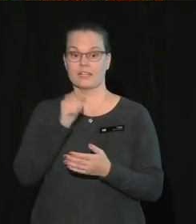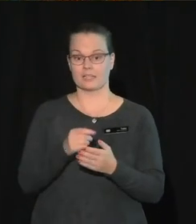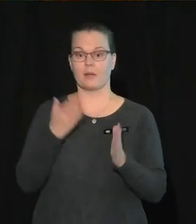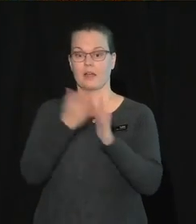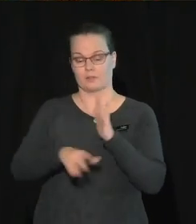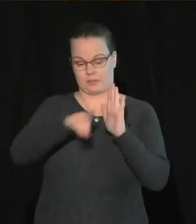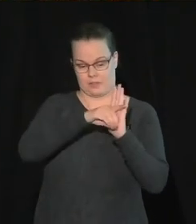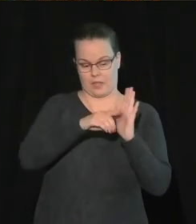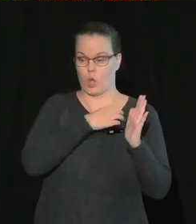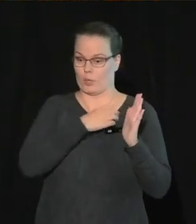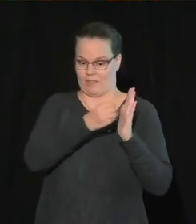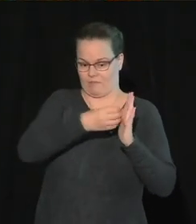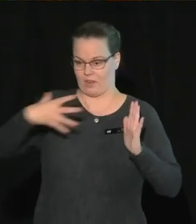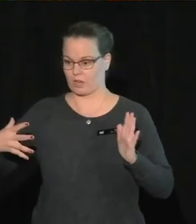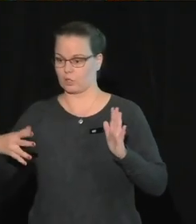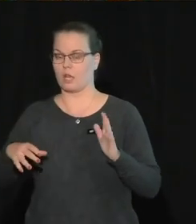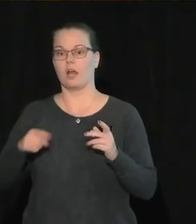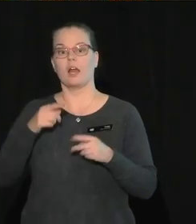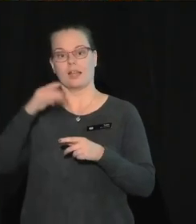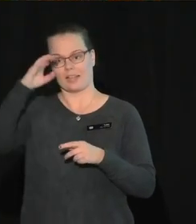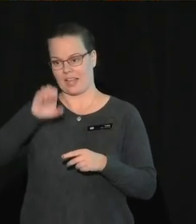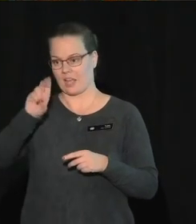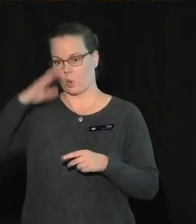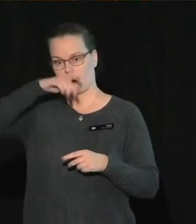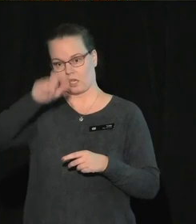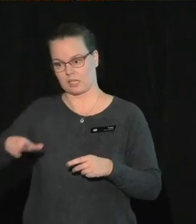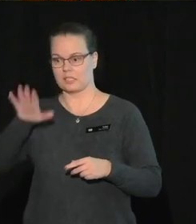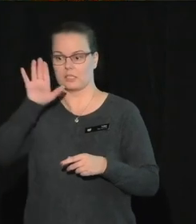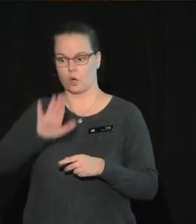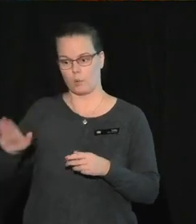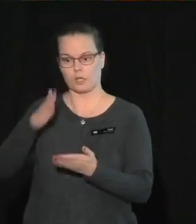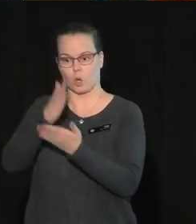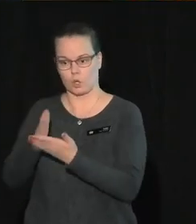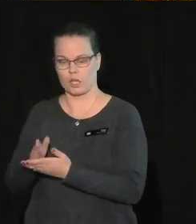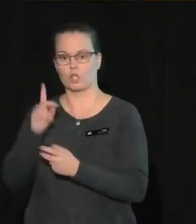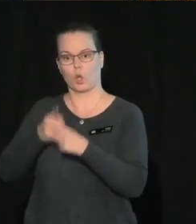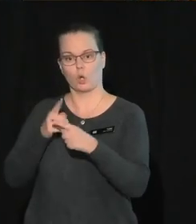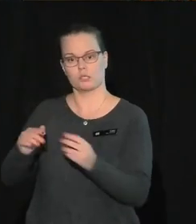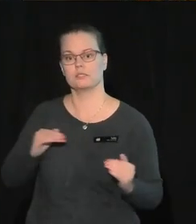harmonisoimaan näitä käytäntöjä, jotta EU-kansalaisten oikeudet toteutuvat yhdenvertaisesti.